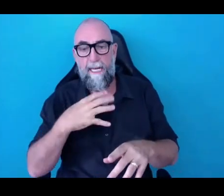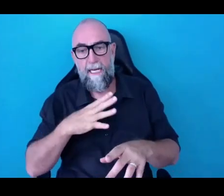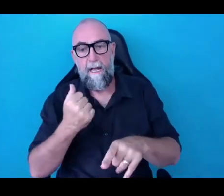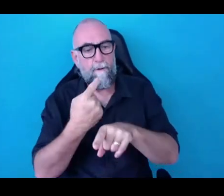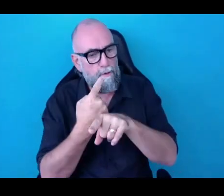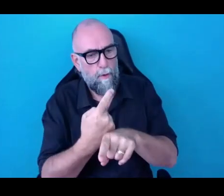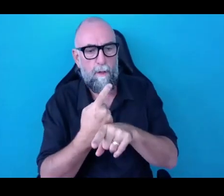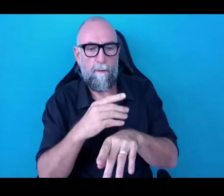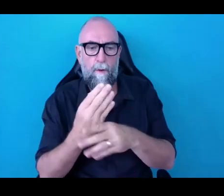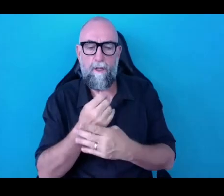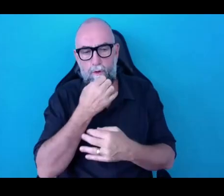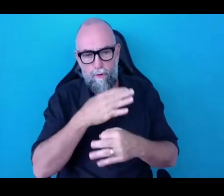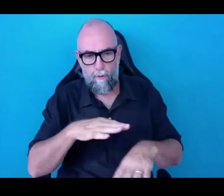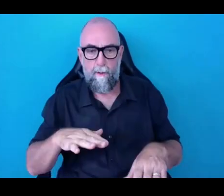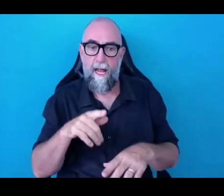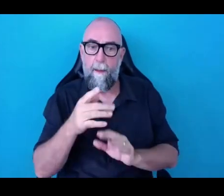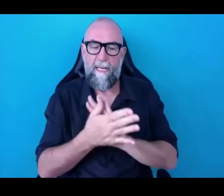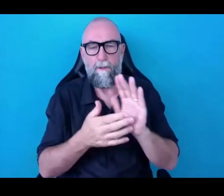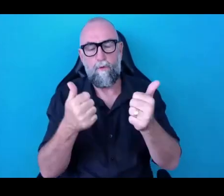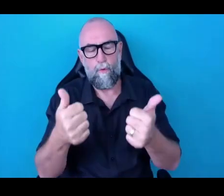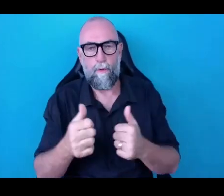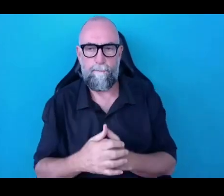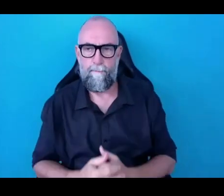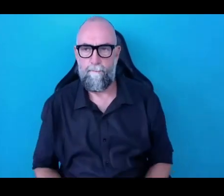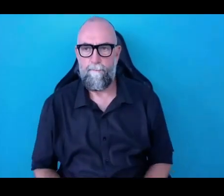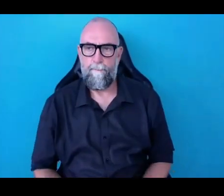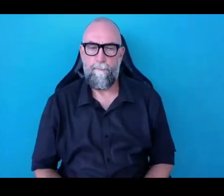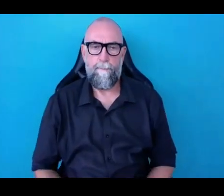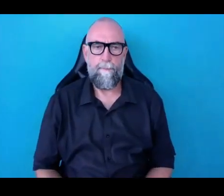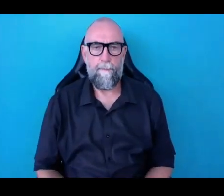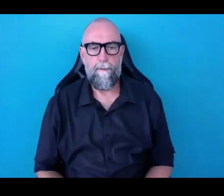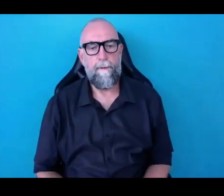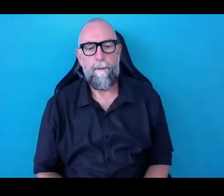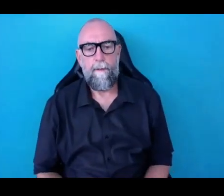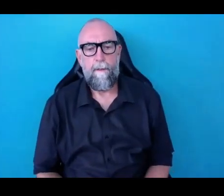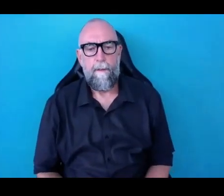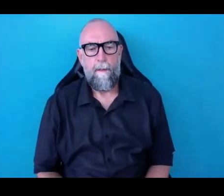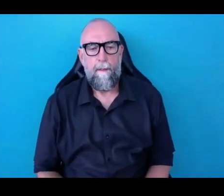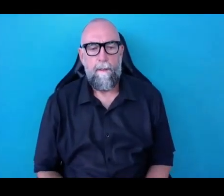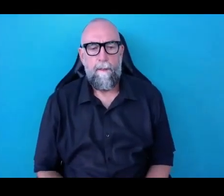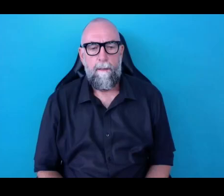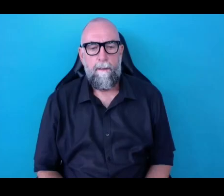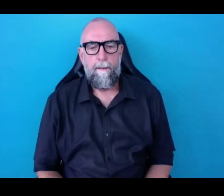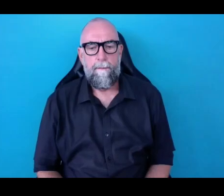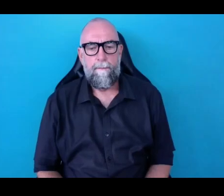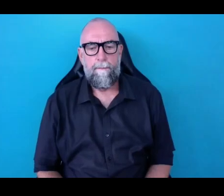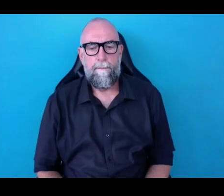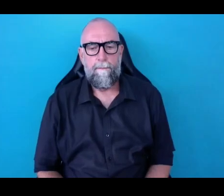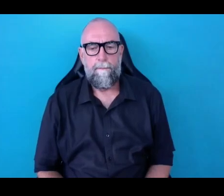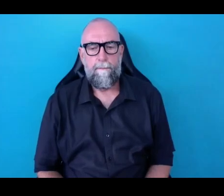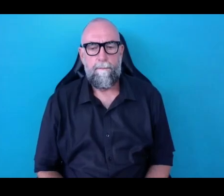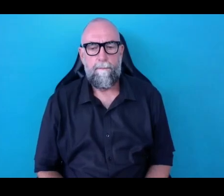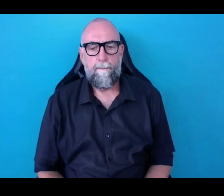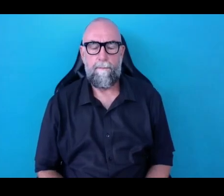The next question is, do you think it's important for artists to strive to be included in institutions